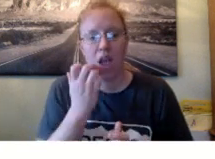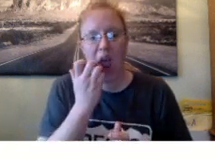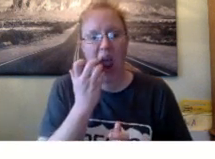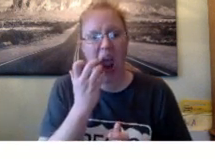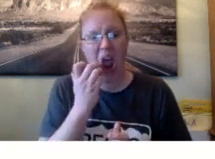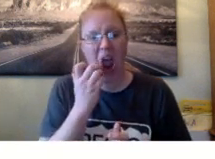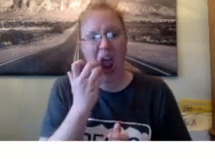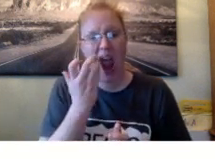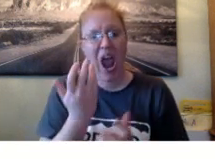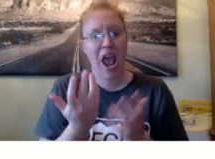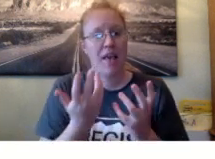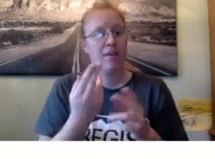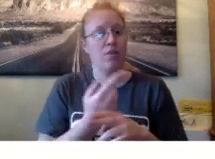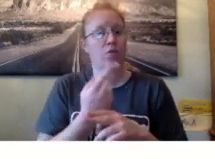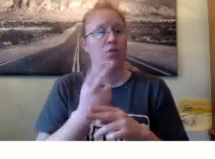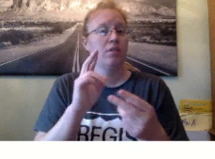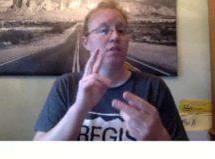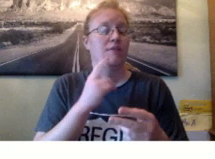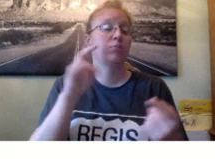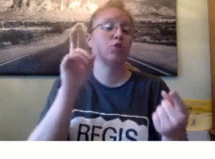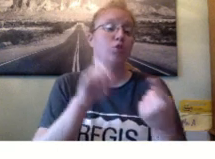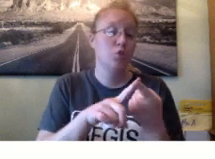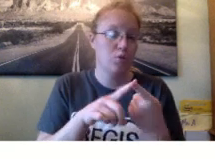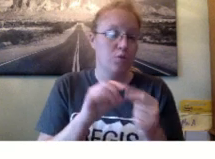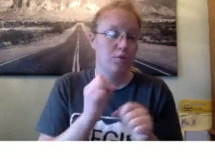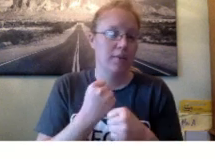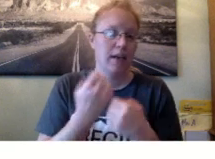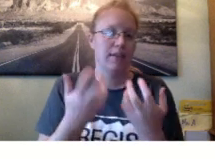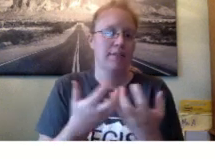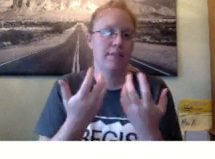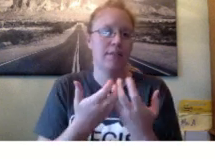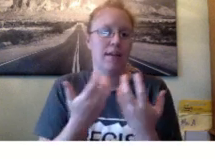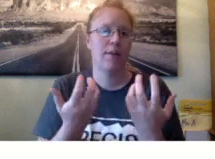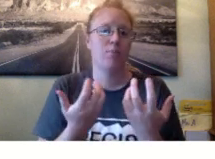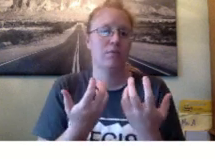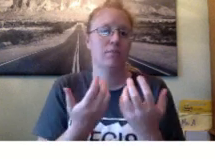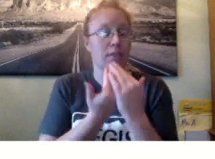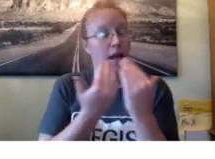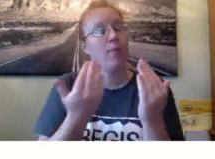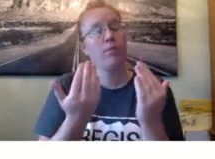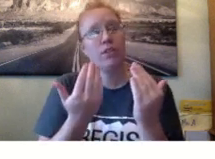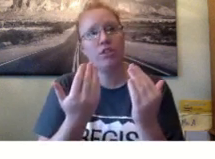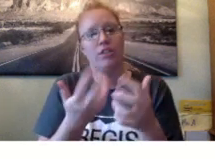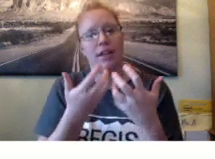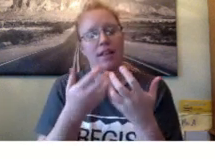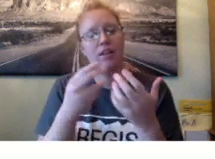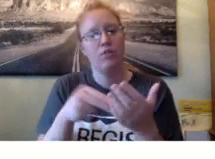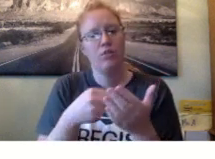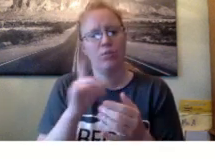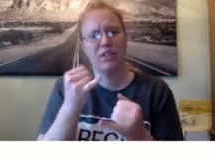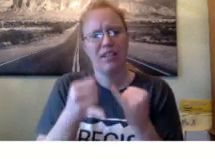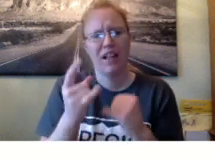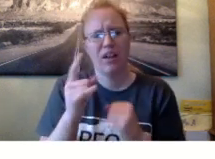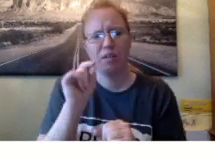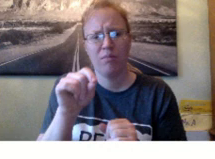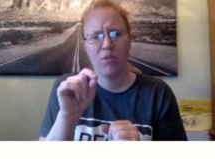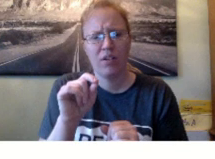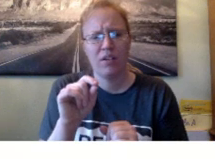People may use the vegetables to make a sandwich, salad, or soup. And where's this last one? Can you point to